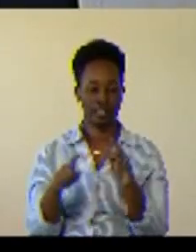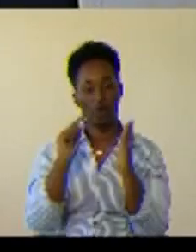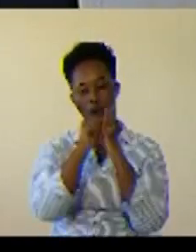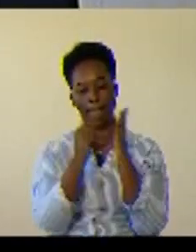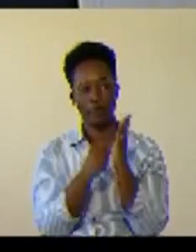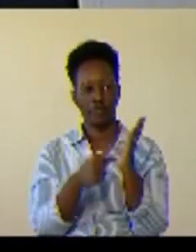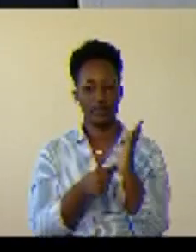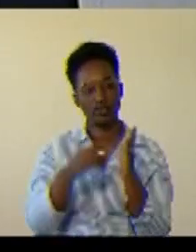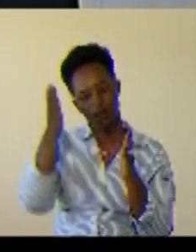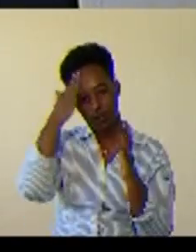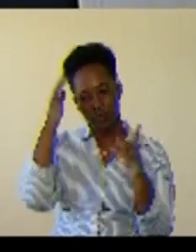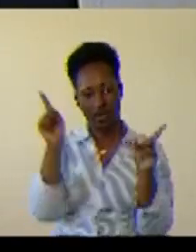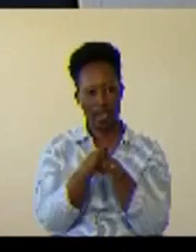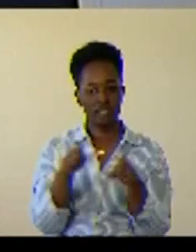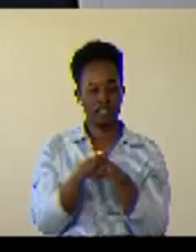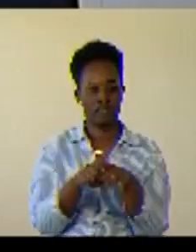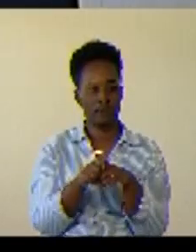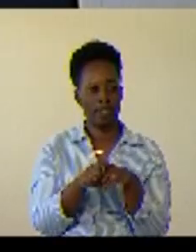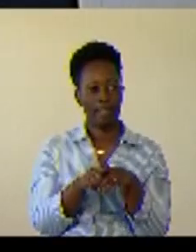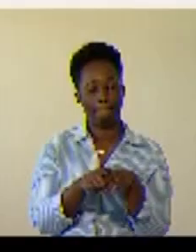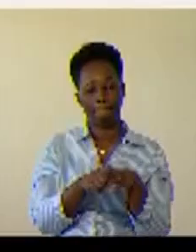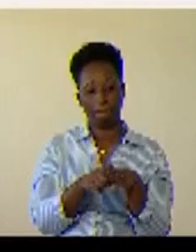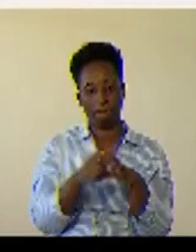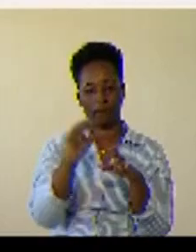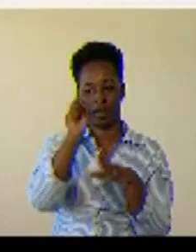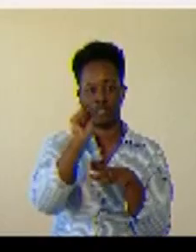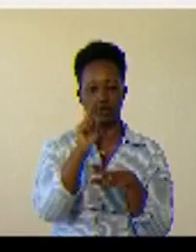components known as food substances. As I mentioned, we have